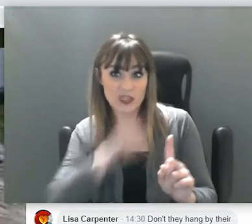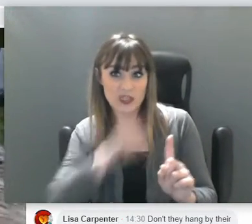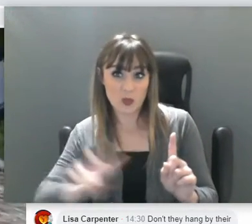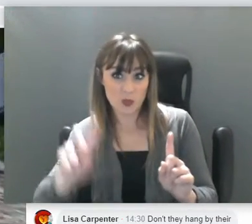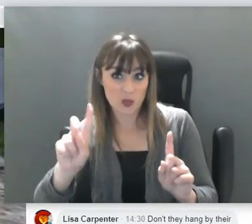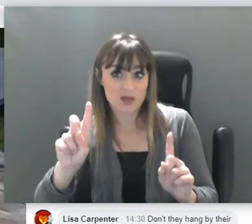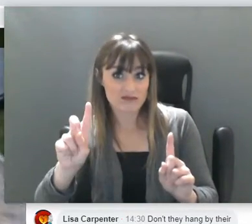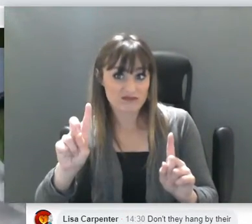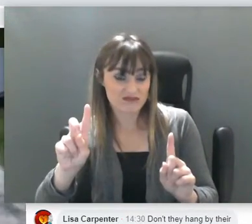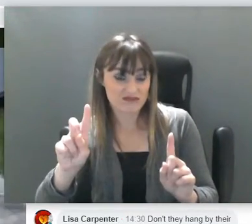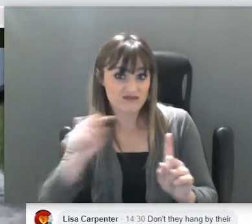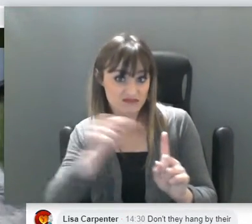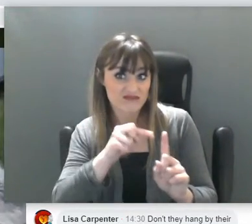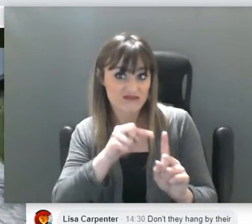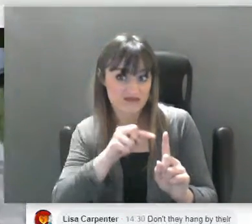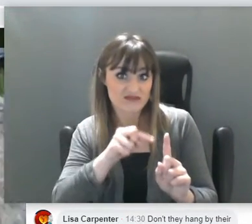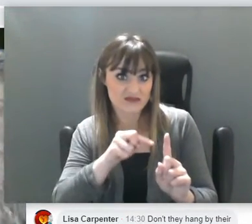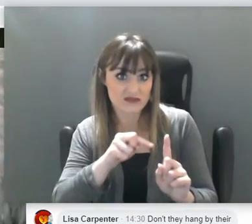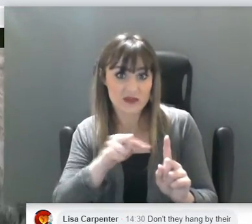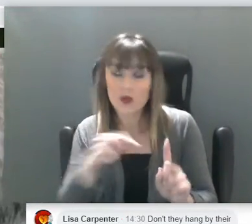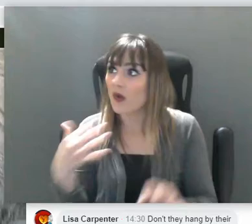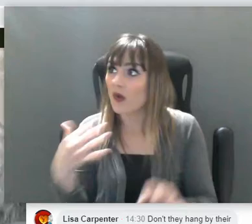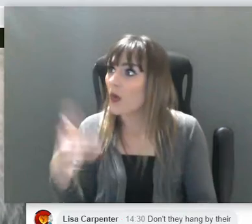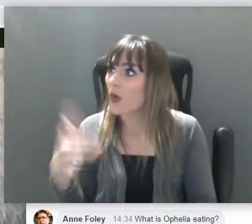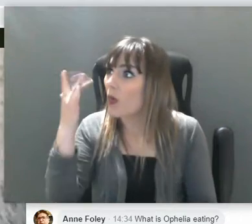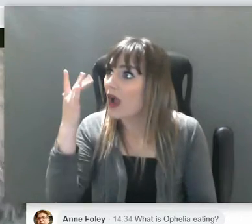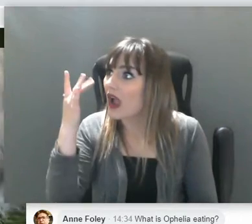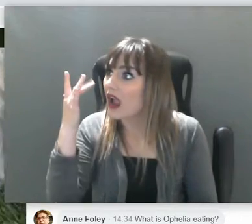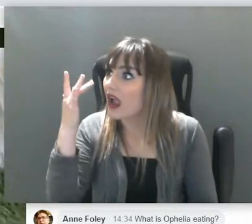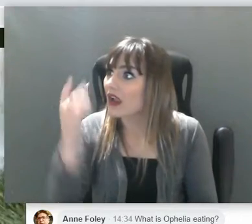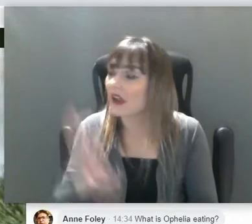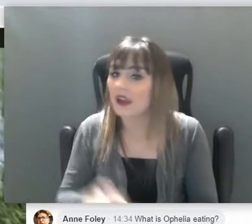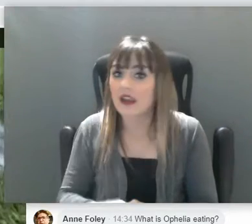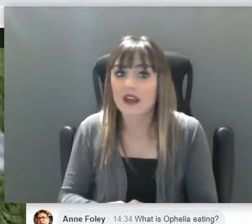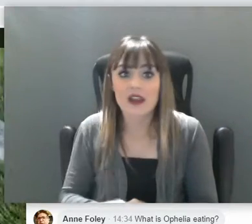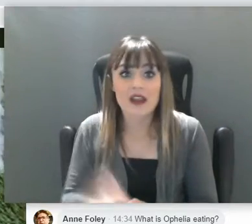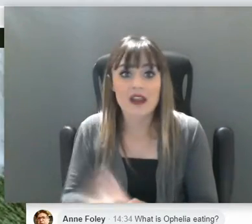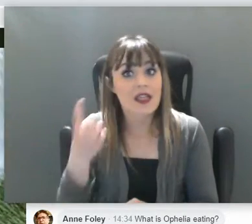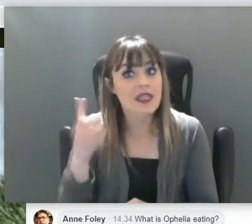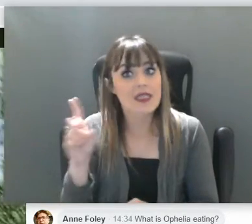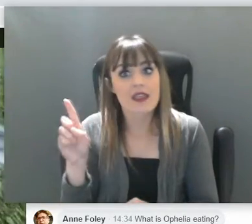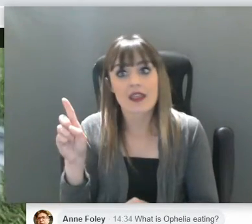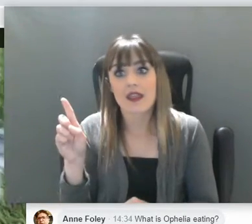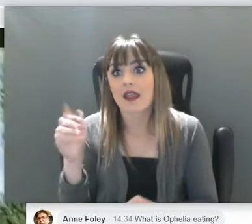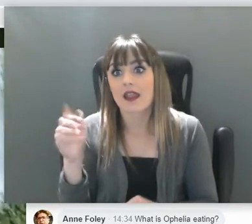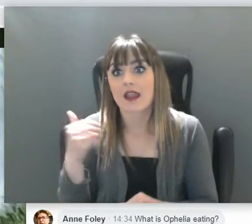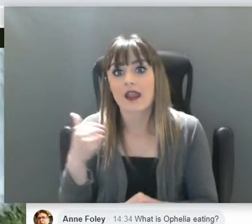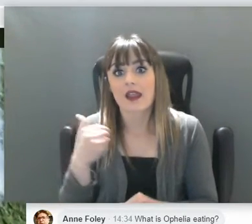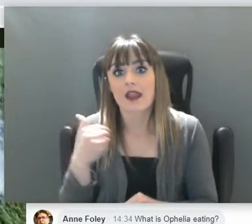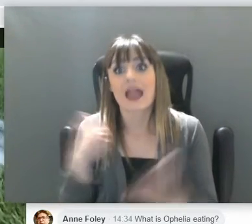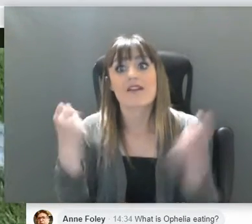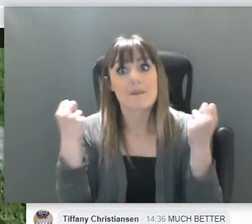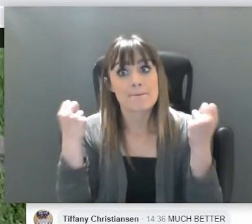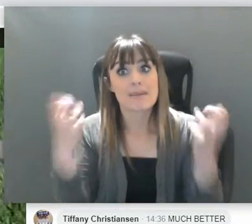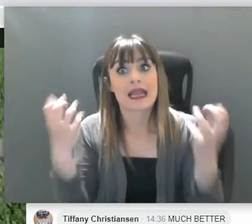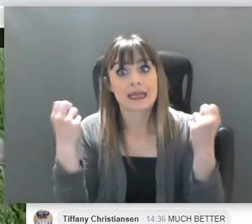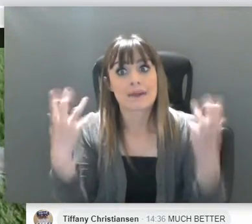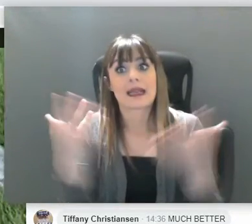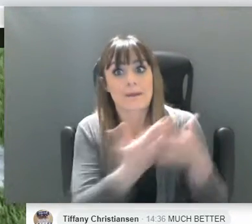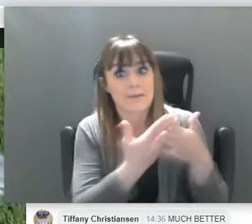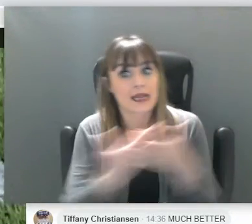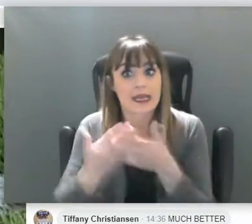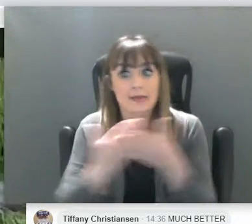why she's middle such a short lifespan? Because they reproduce super fast with lots and lots of babies.